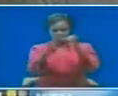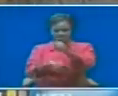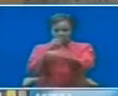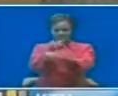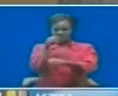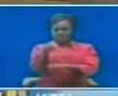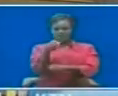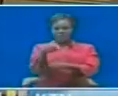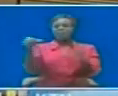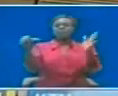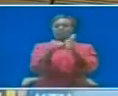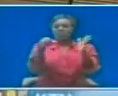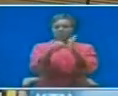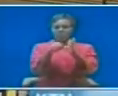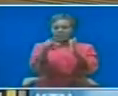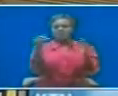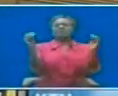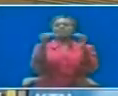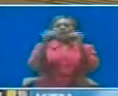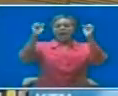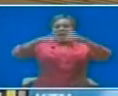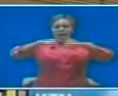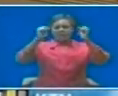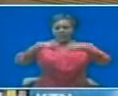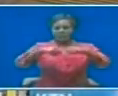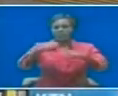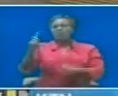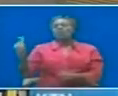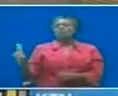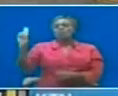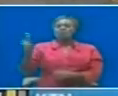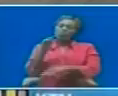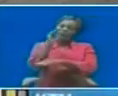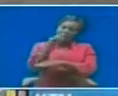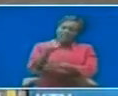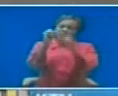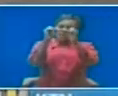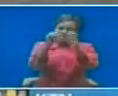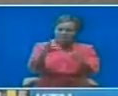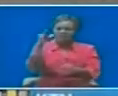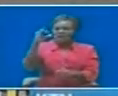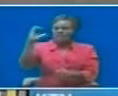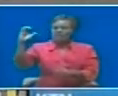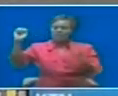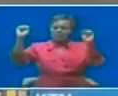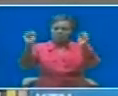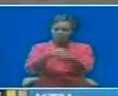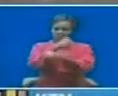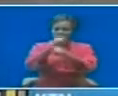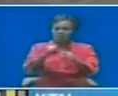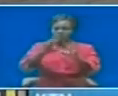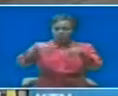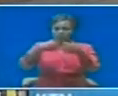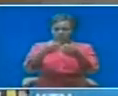appearance that saw the two sides see eye to eye. President Uhuru has requested that if the court is unable to grant him excusal